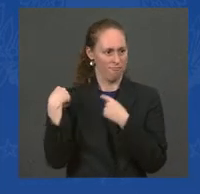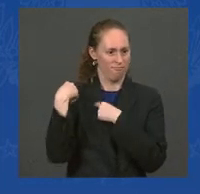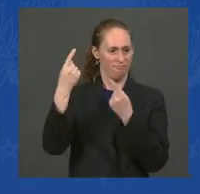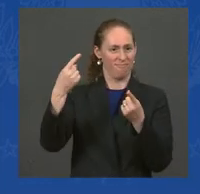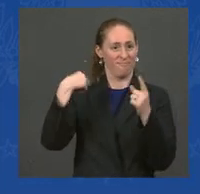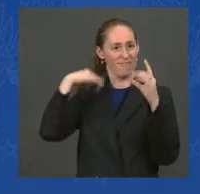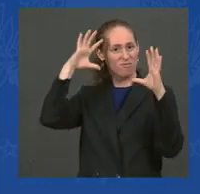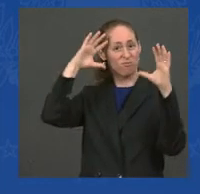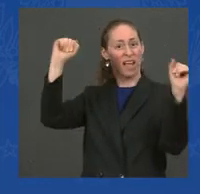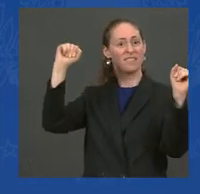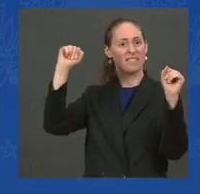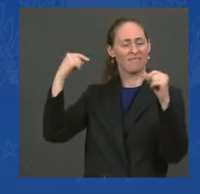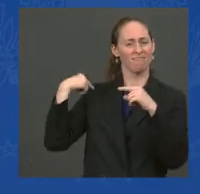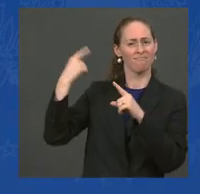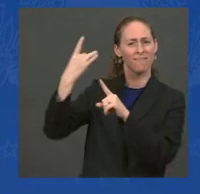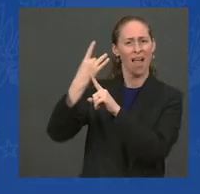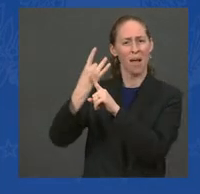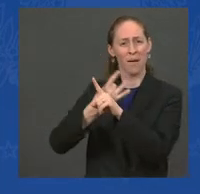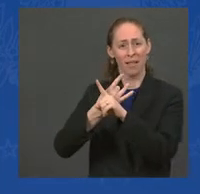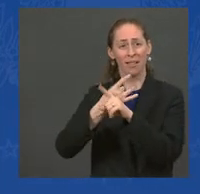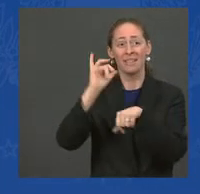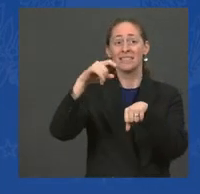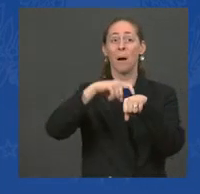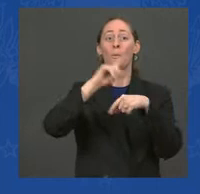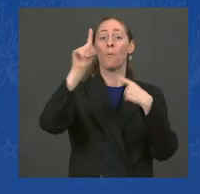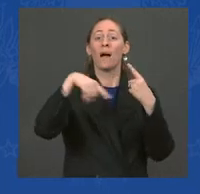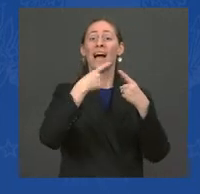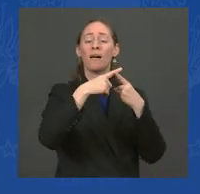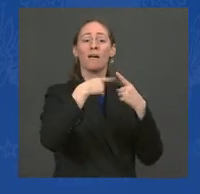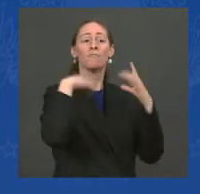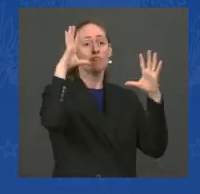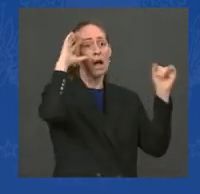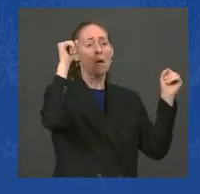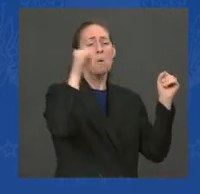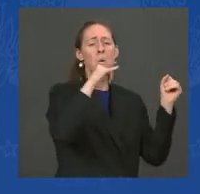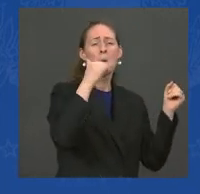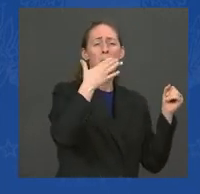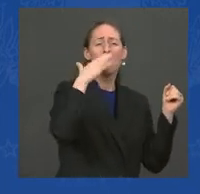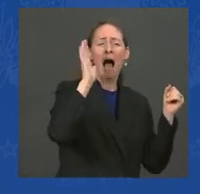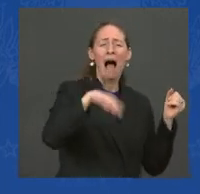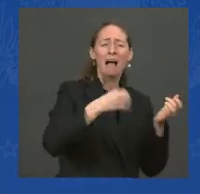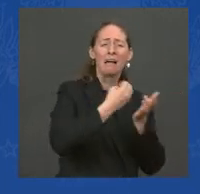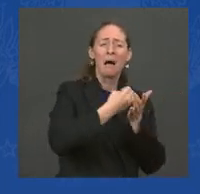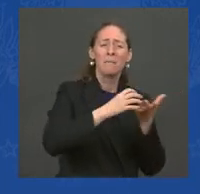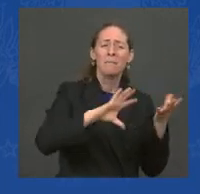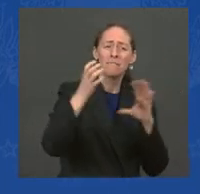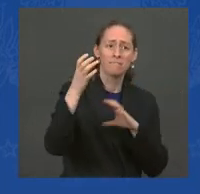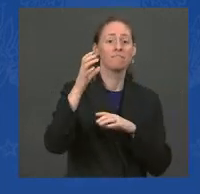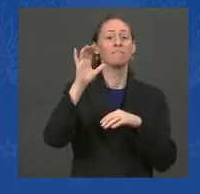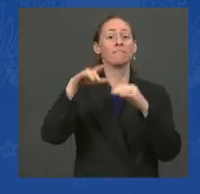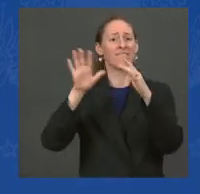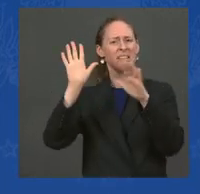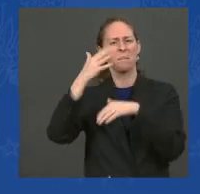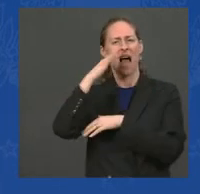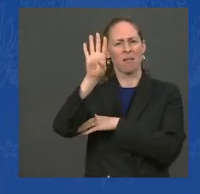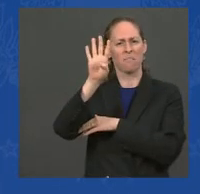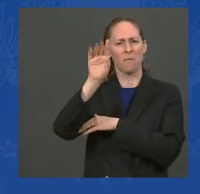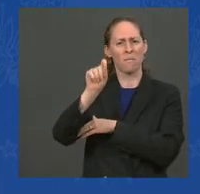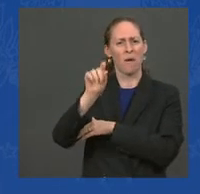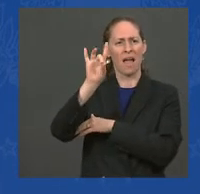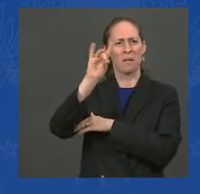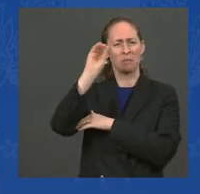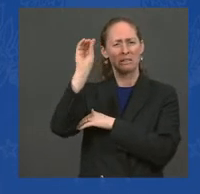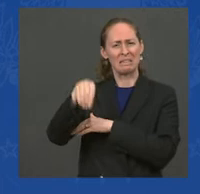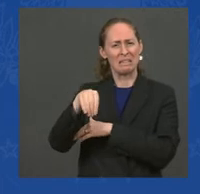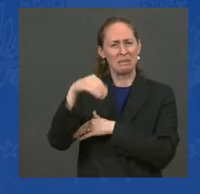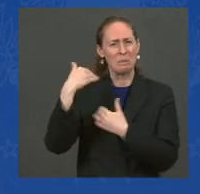crisis, the unemployment rate is now down below 5% at 4.8%. Let me just repeat that.